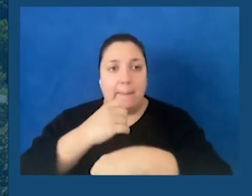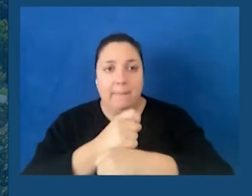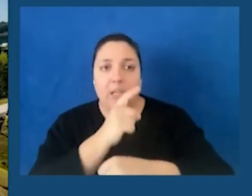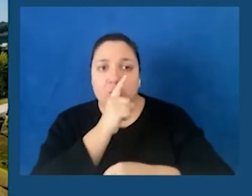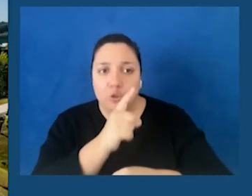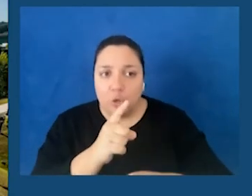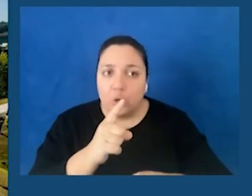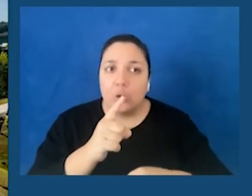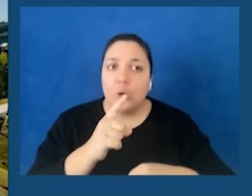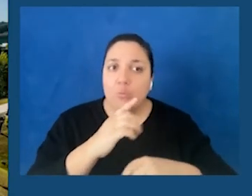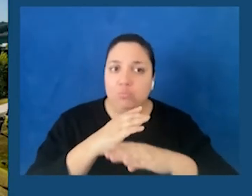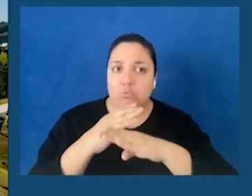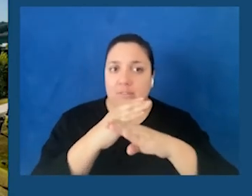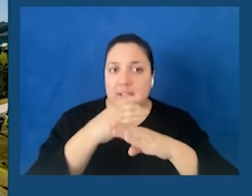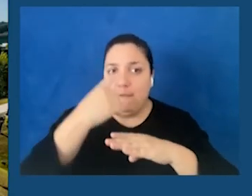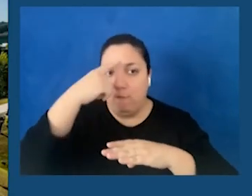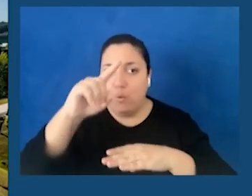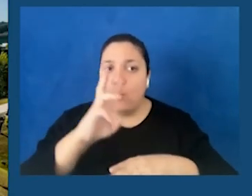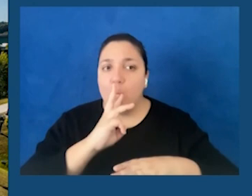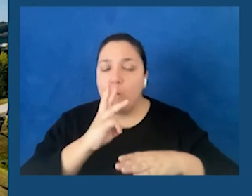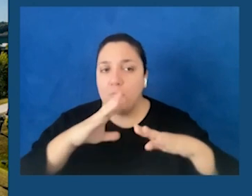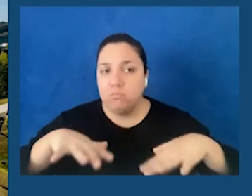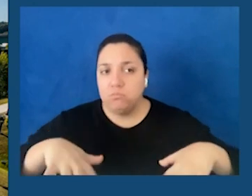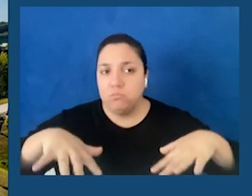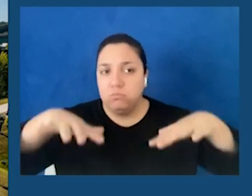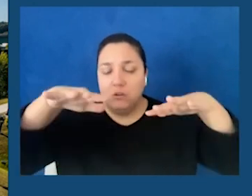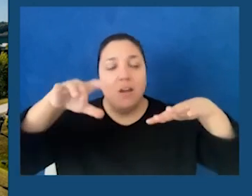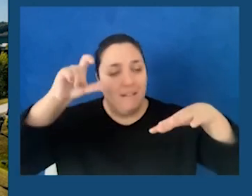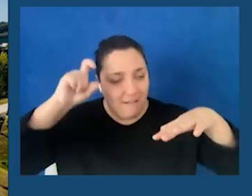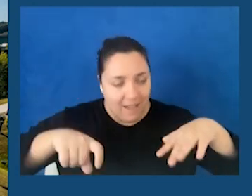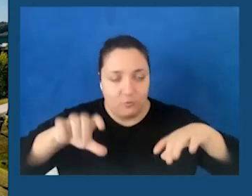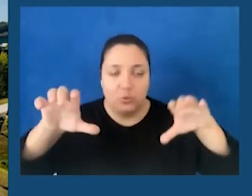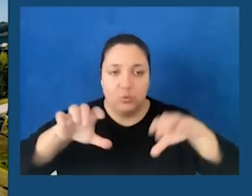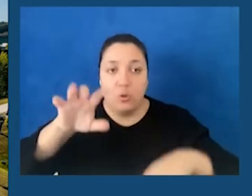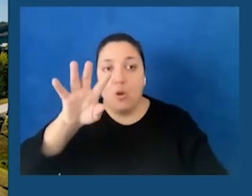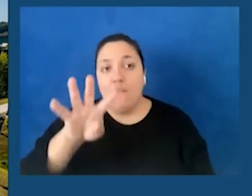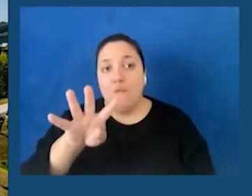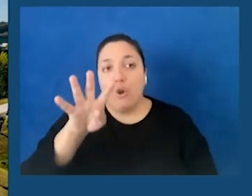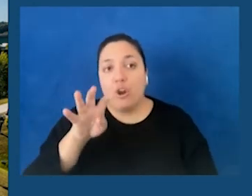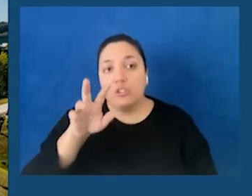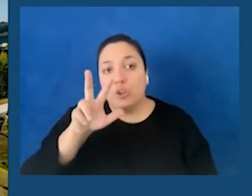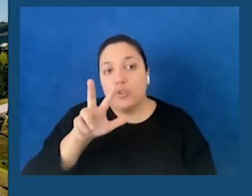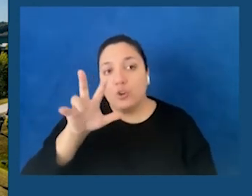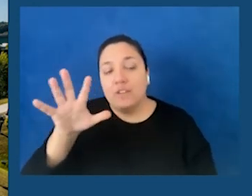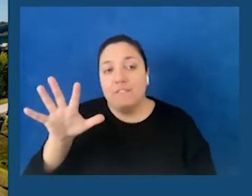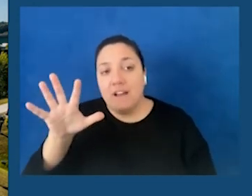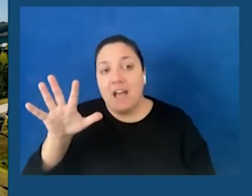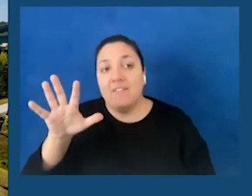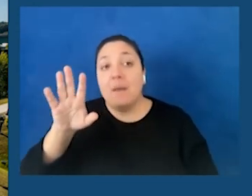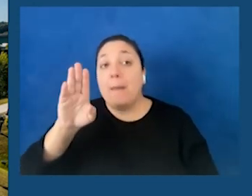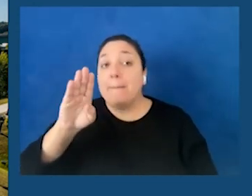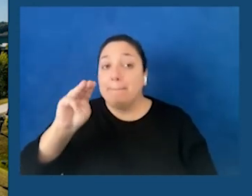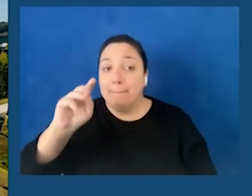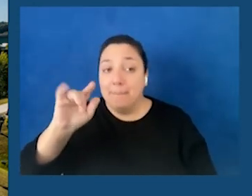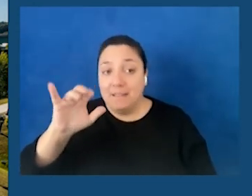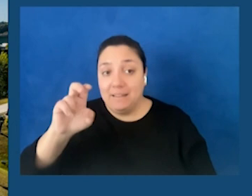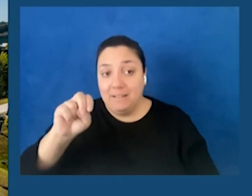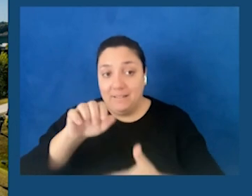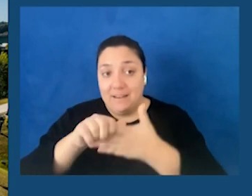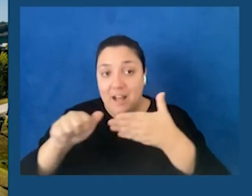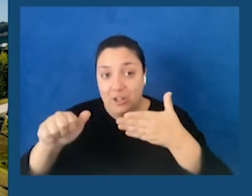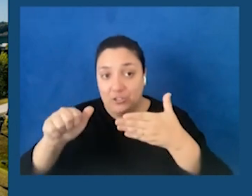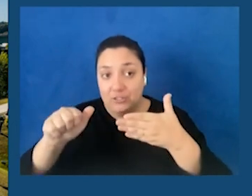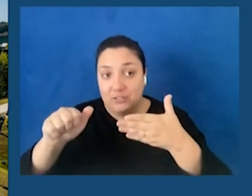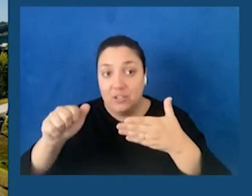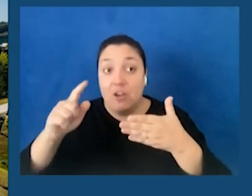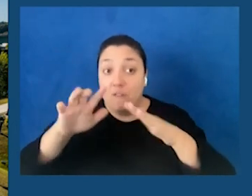that. This is something we have to do. $435 million statewide to build up our climate resiliency, and also